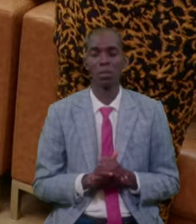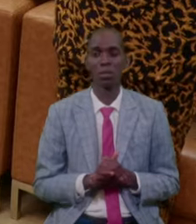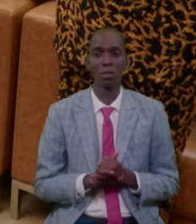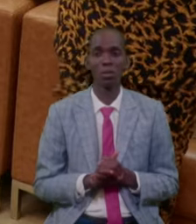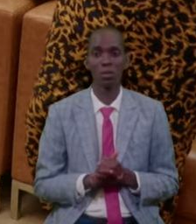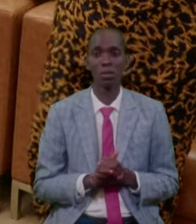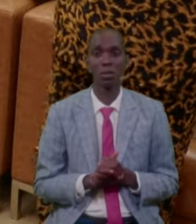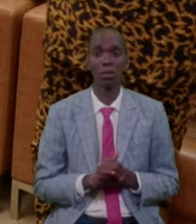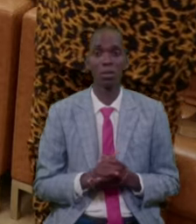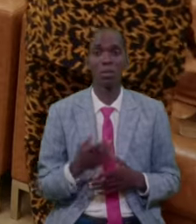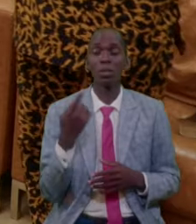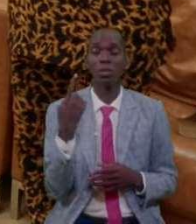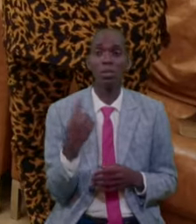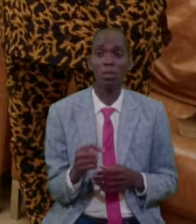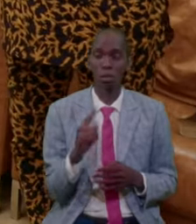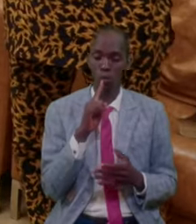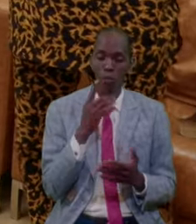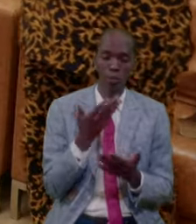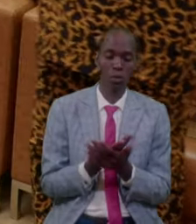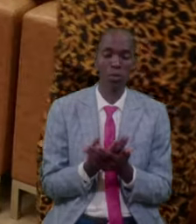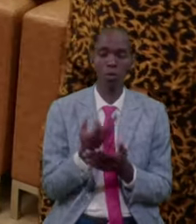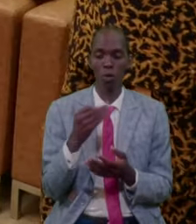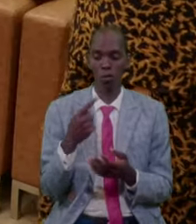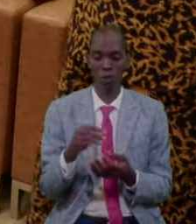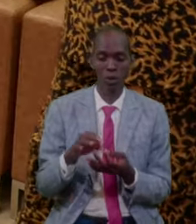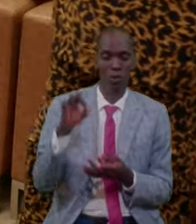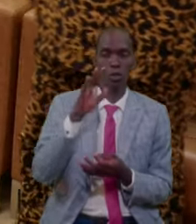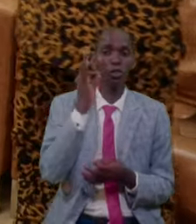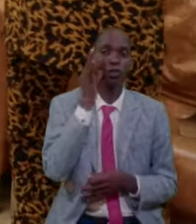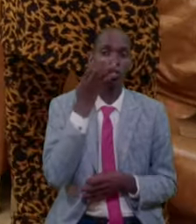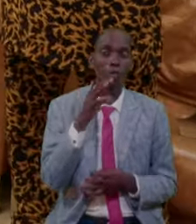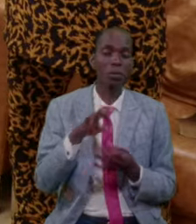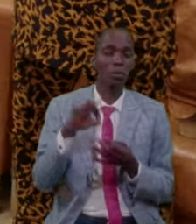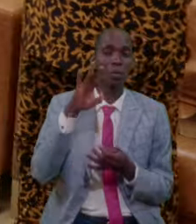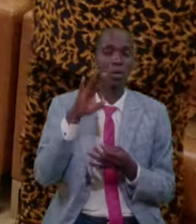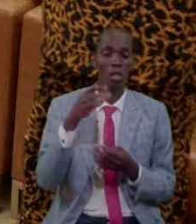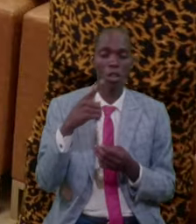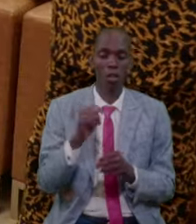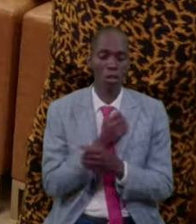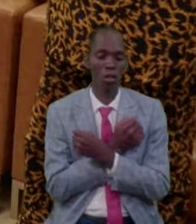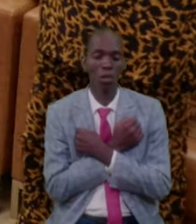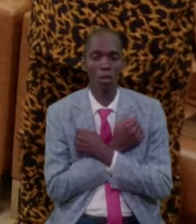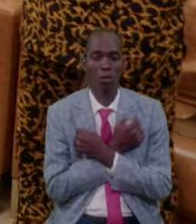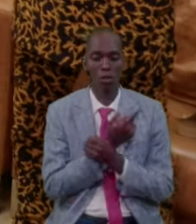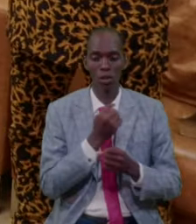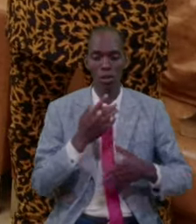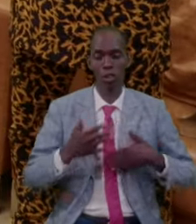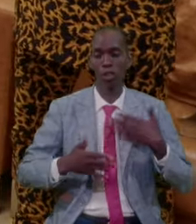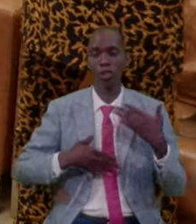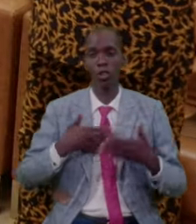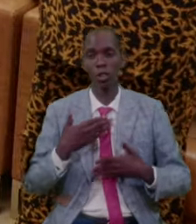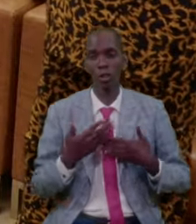The fruit of the Spirit, the love, the joy,